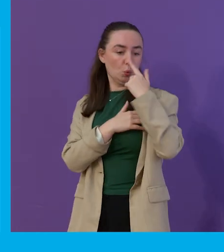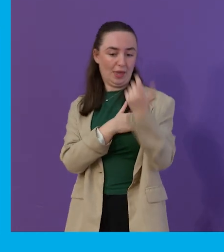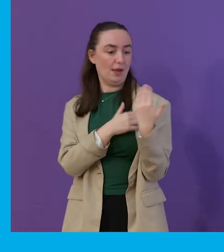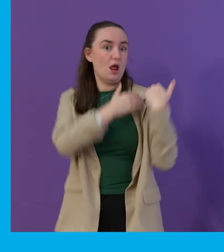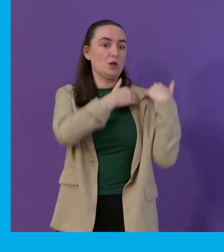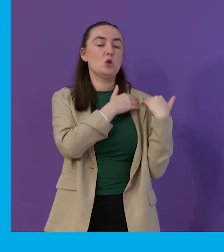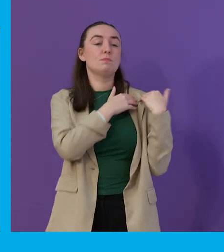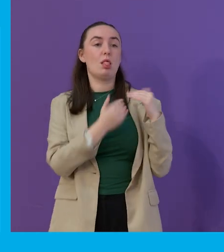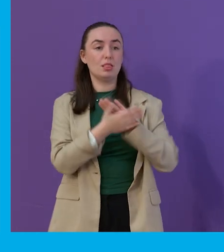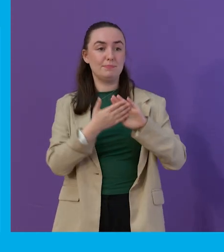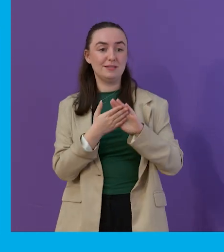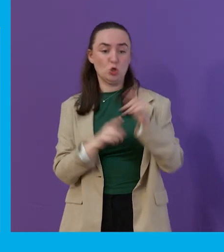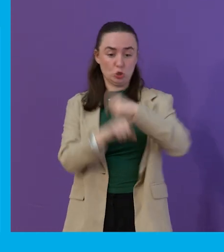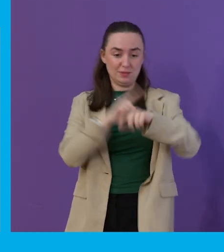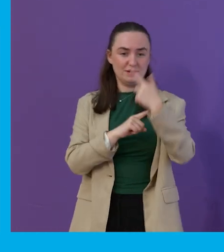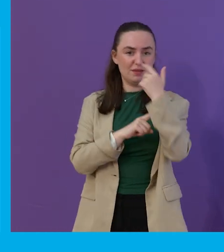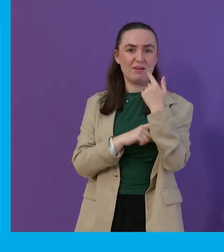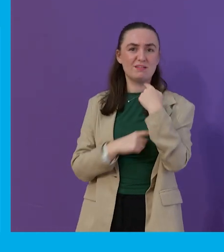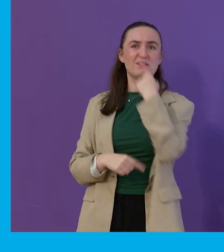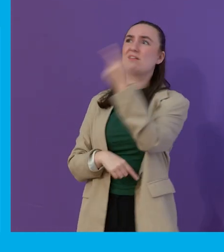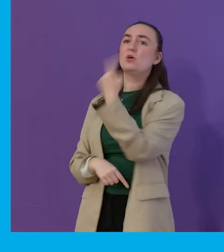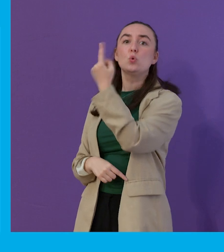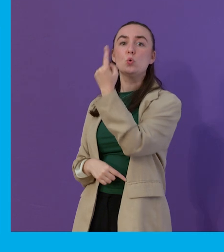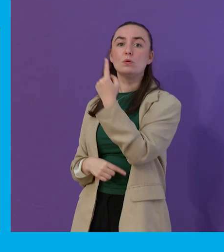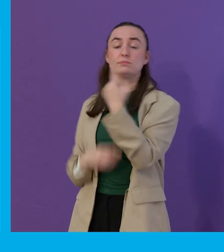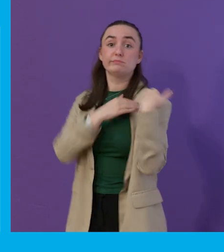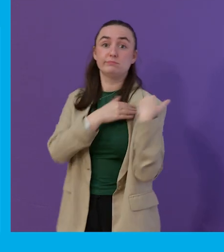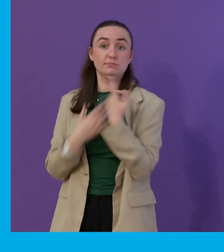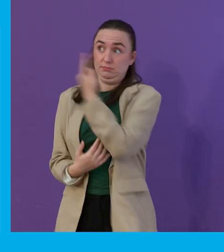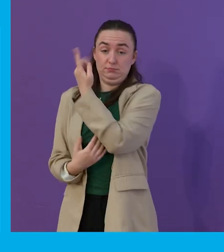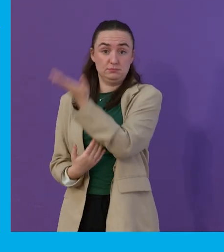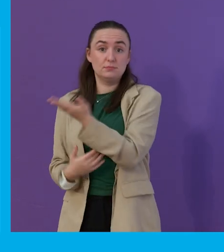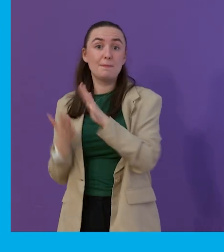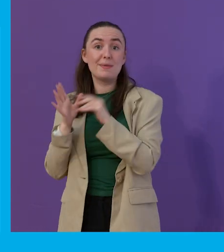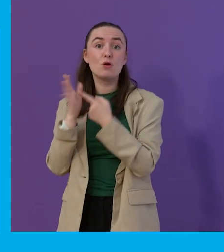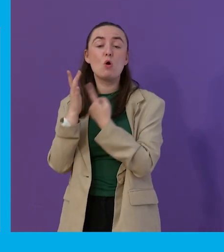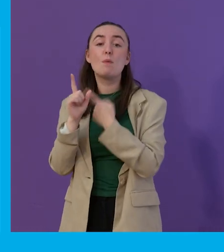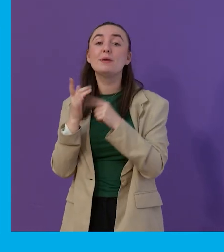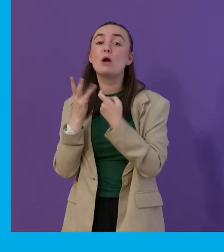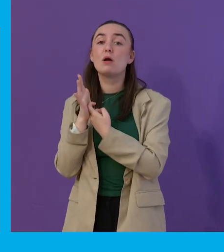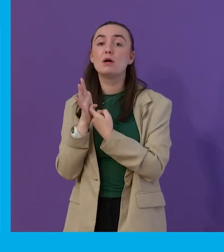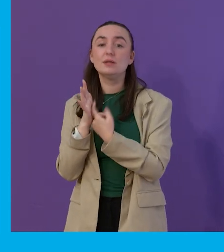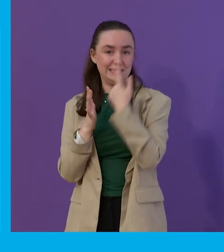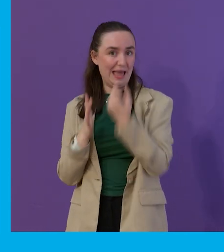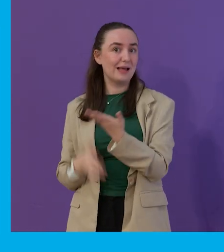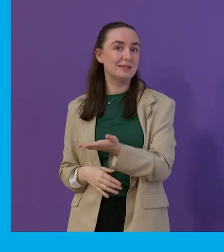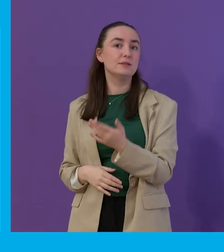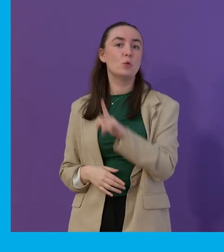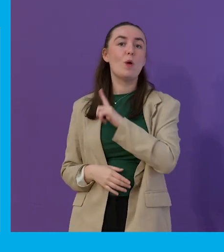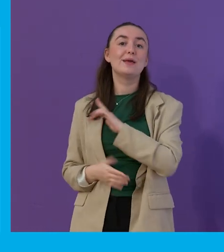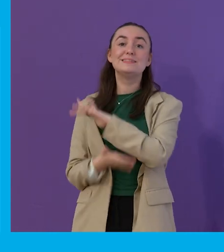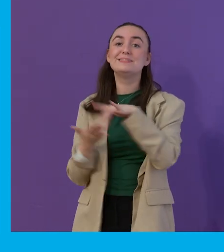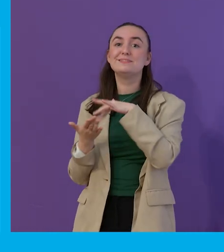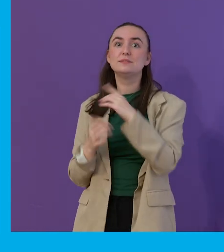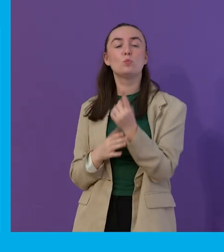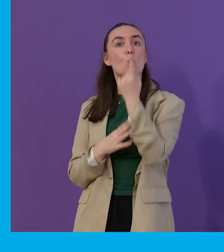community. I think mayors were pushed by the coalition, by George Osborne, et cetera, because they provided a single point of accountability up